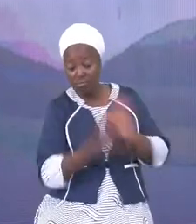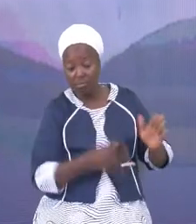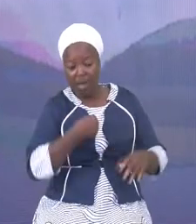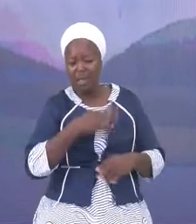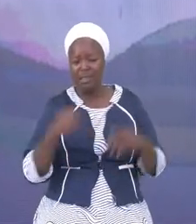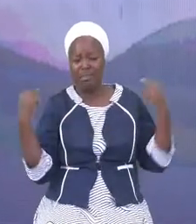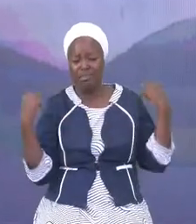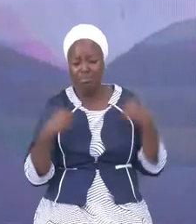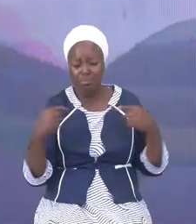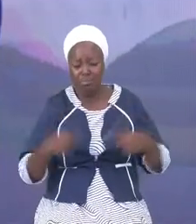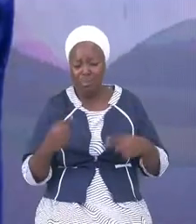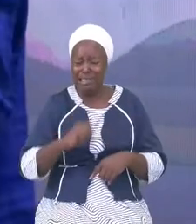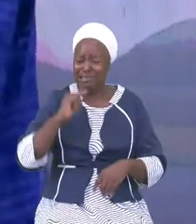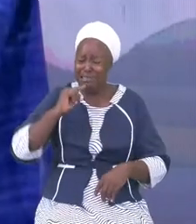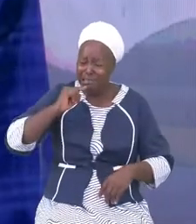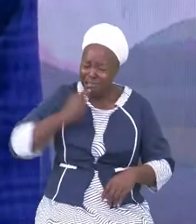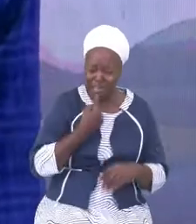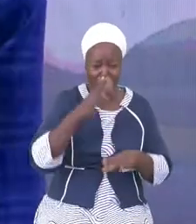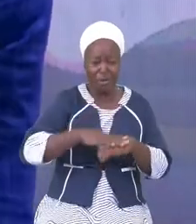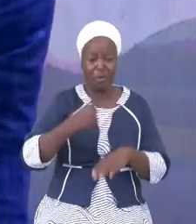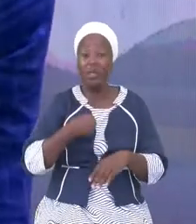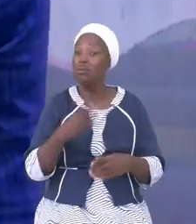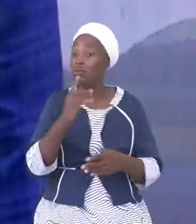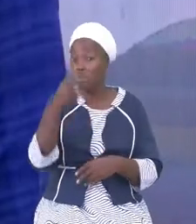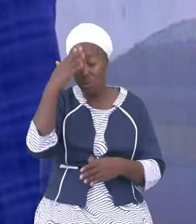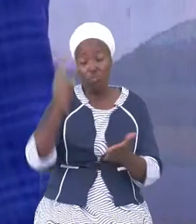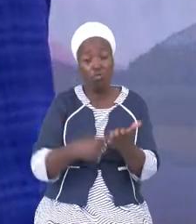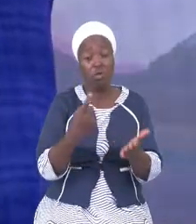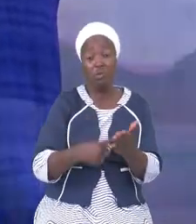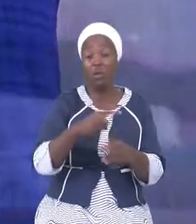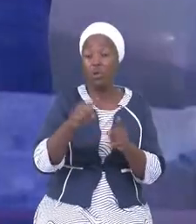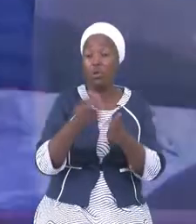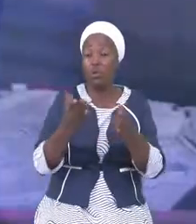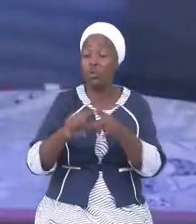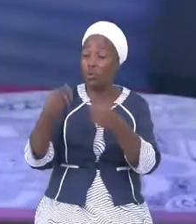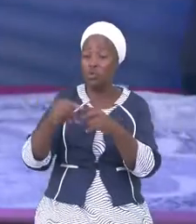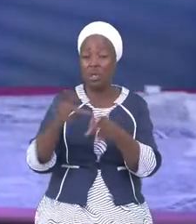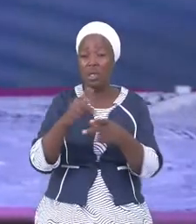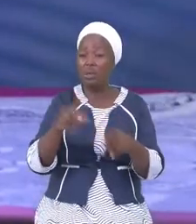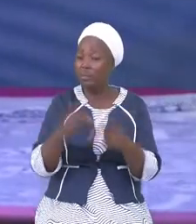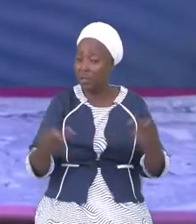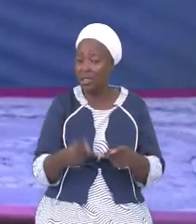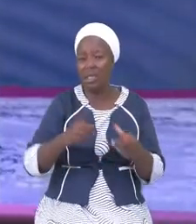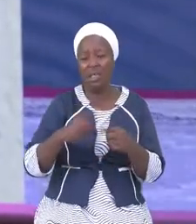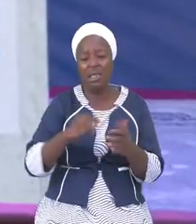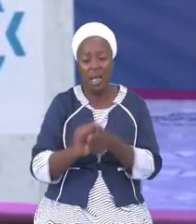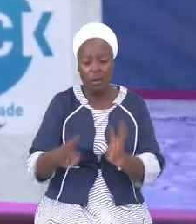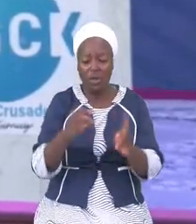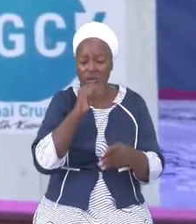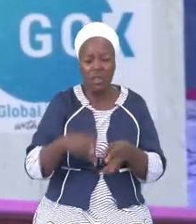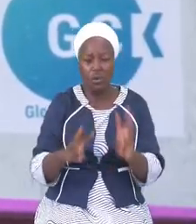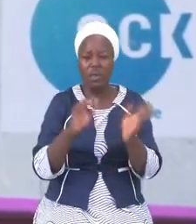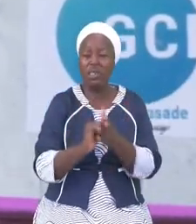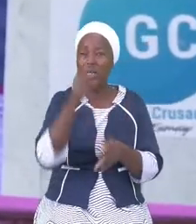is unbearable. You know, sometimes when you want to go a particular way, and that way is not the way that God